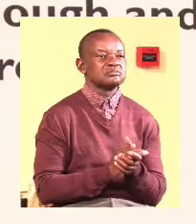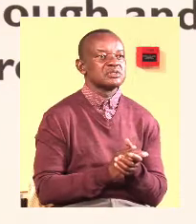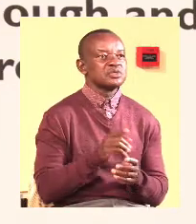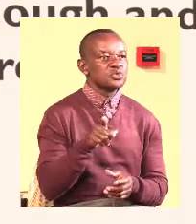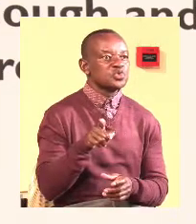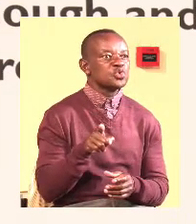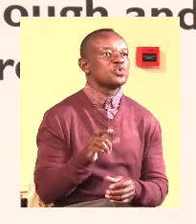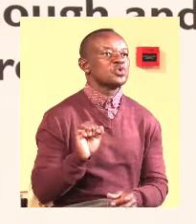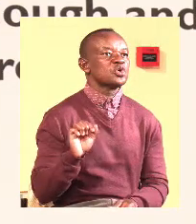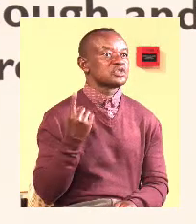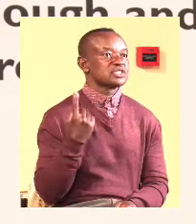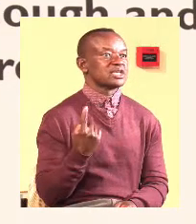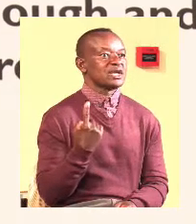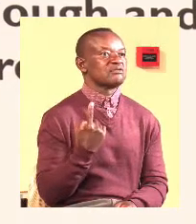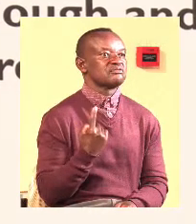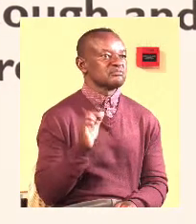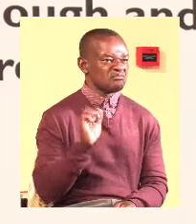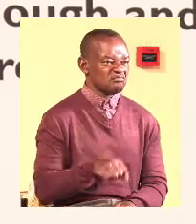Okay.